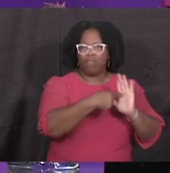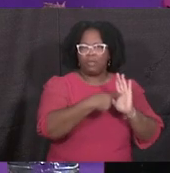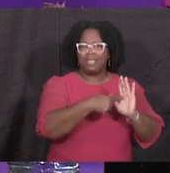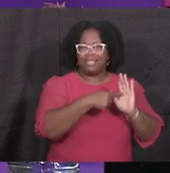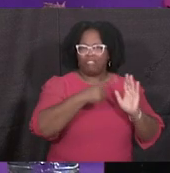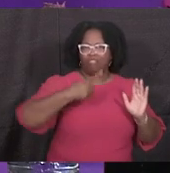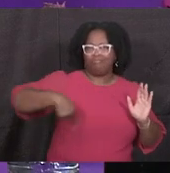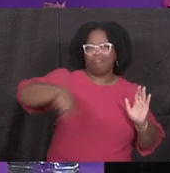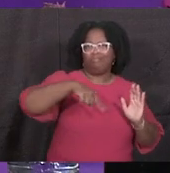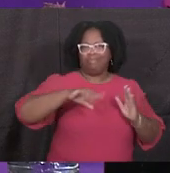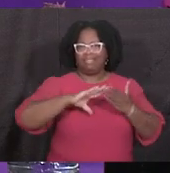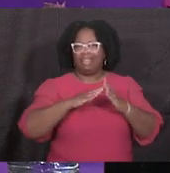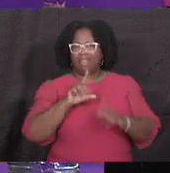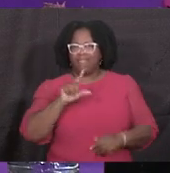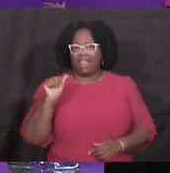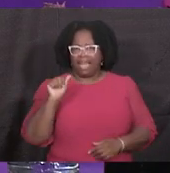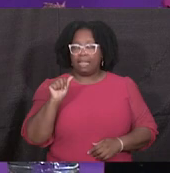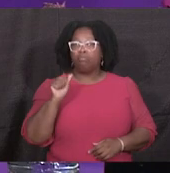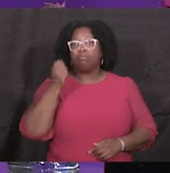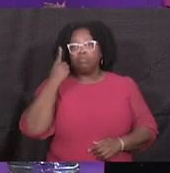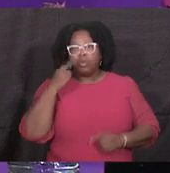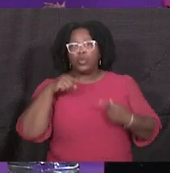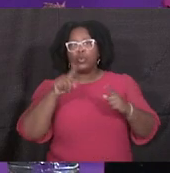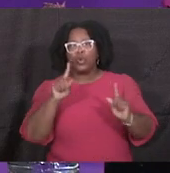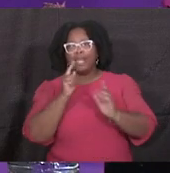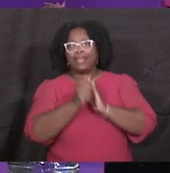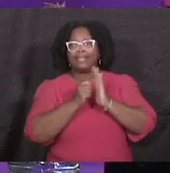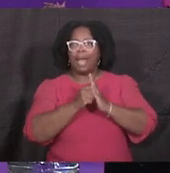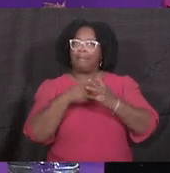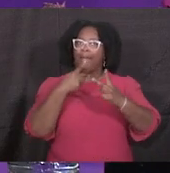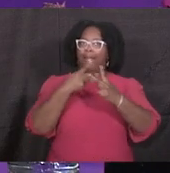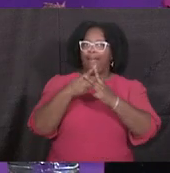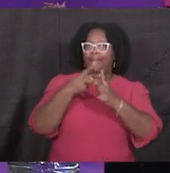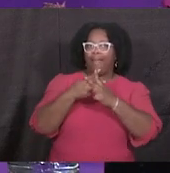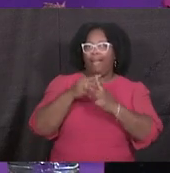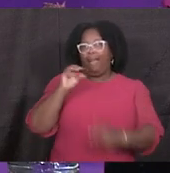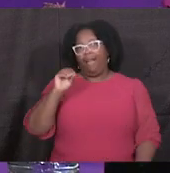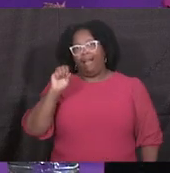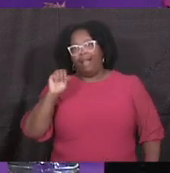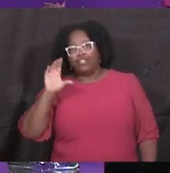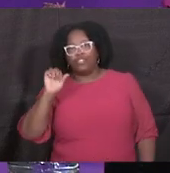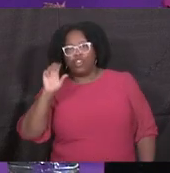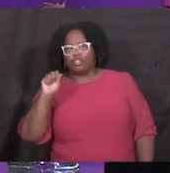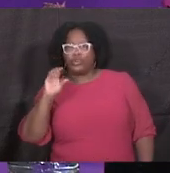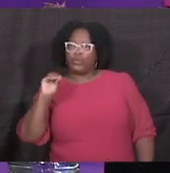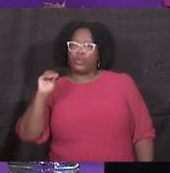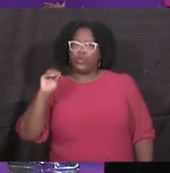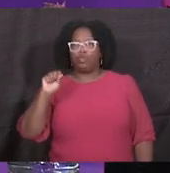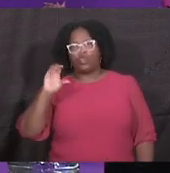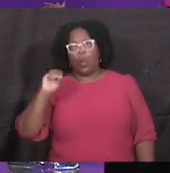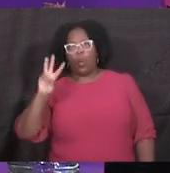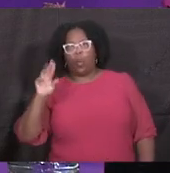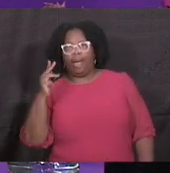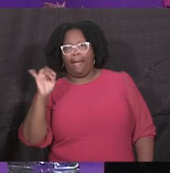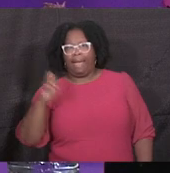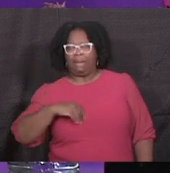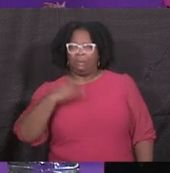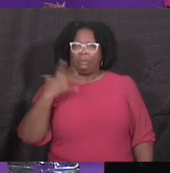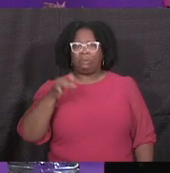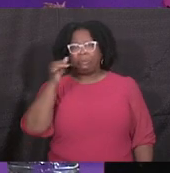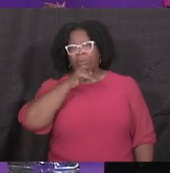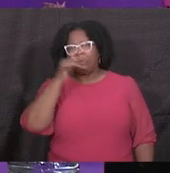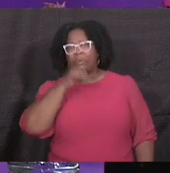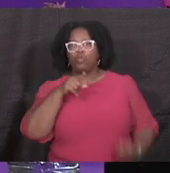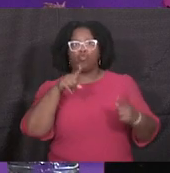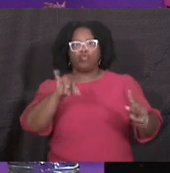city of LA. And this was during the time of, you know, hashtag #OscarSoWhite, the beginning of the Time's Up movement, when